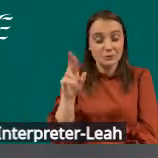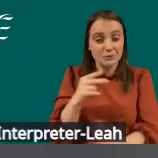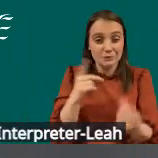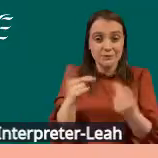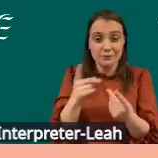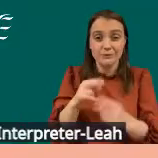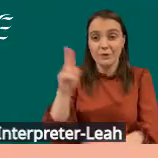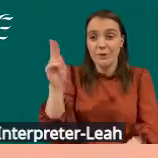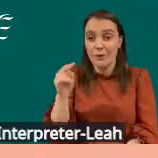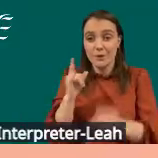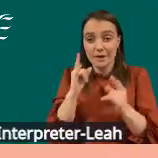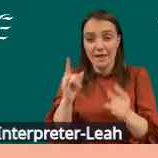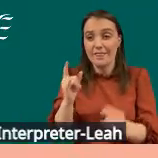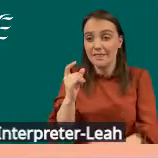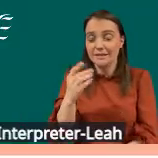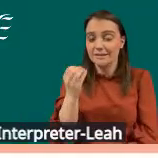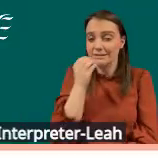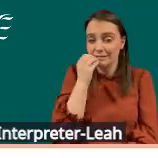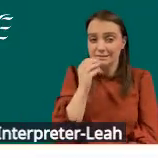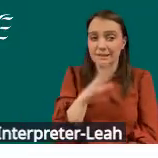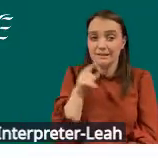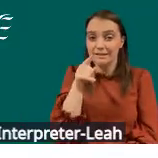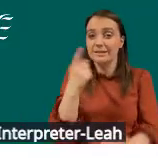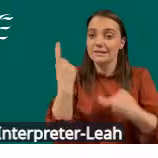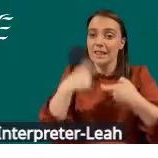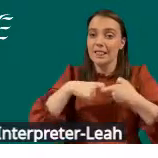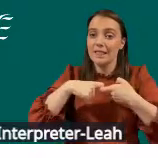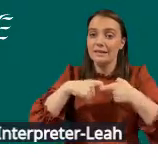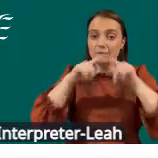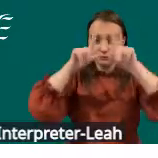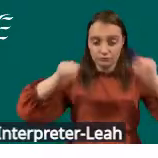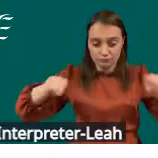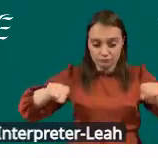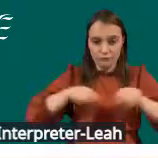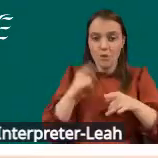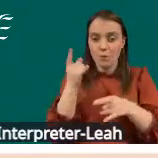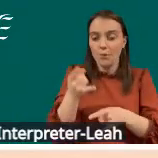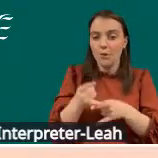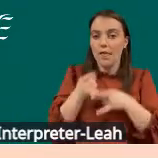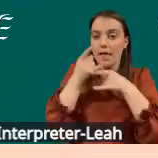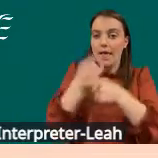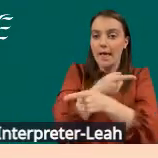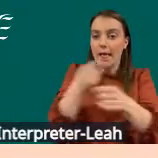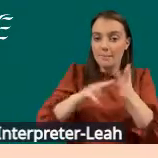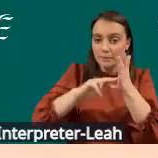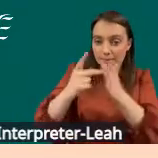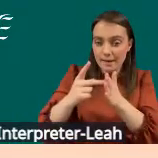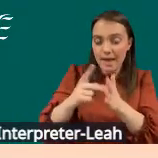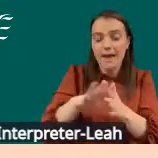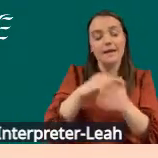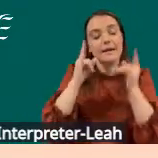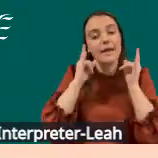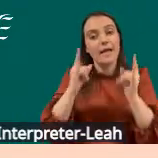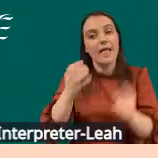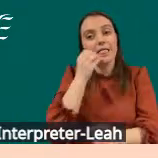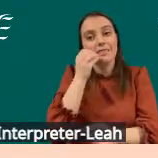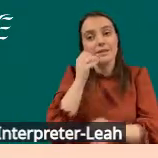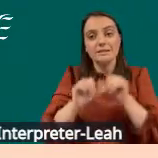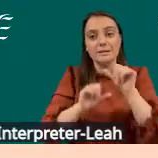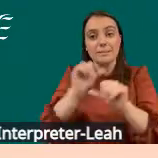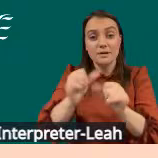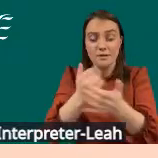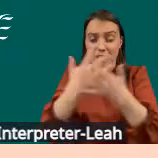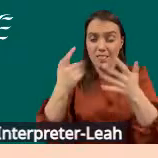diet. Here's a link to our Irish food guide pyramid. This will help you to plan a healthy eating pattern, and there's lots of evidence behind